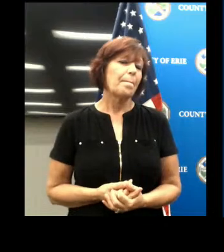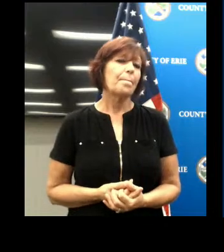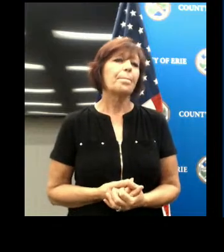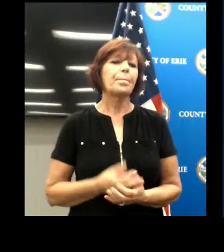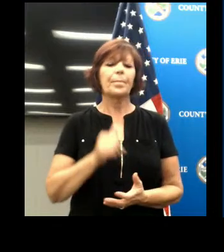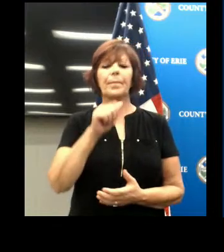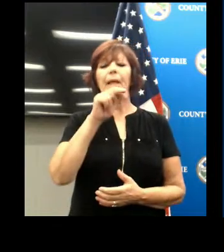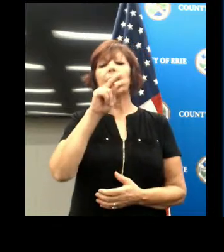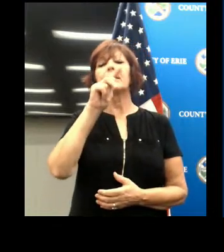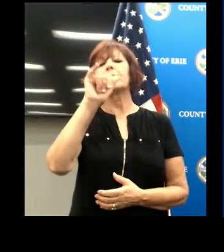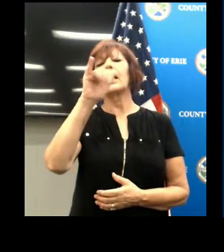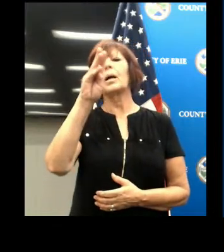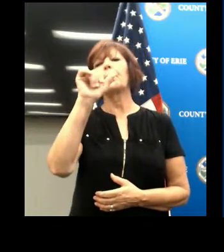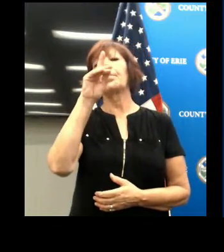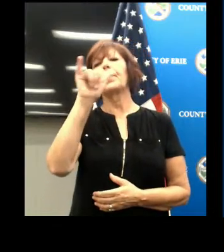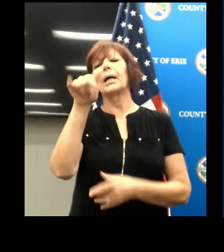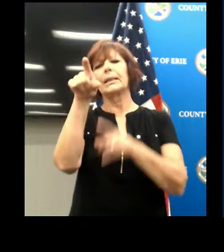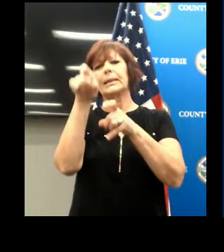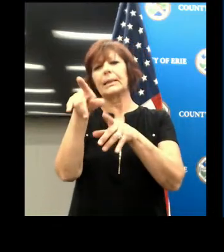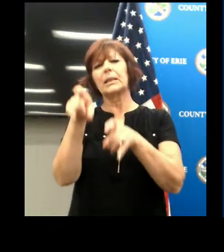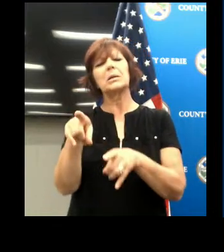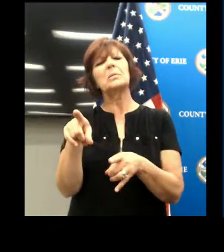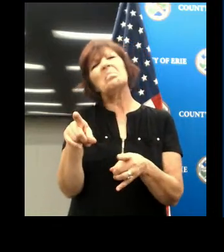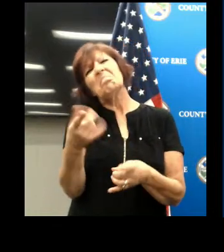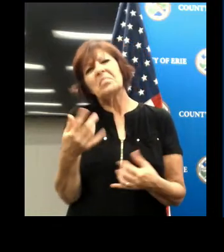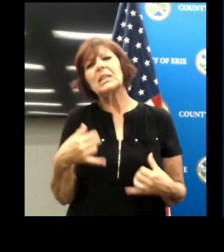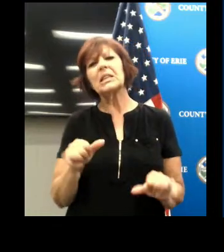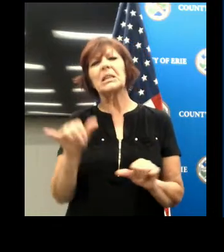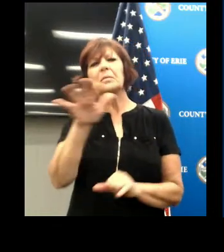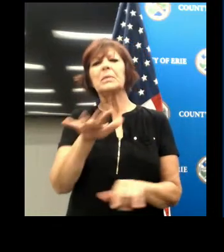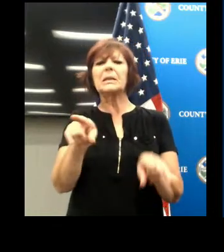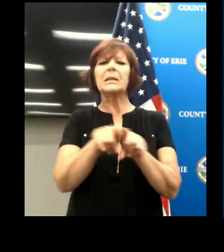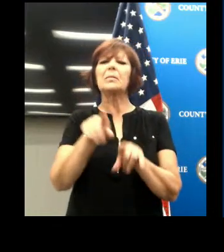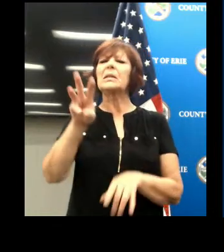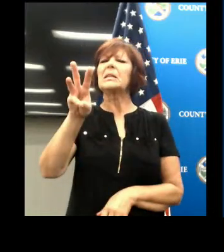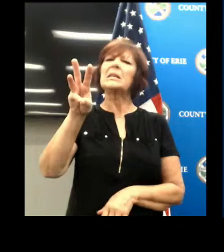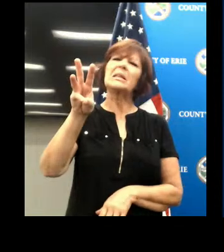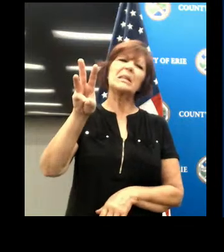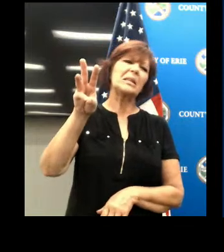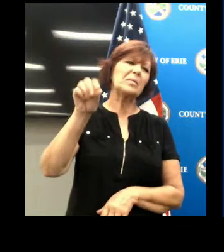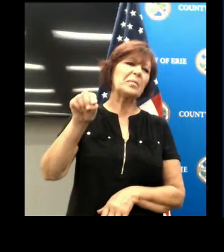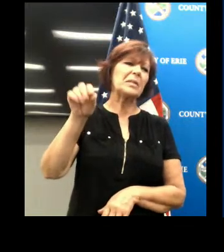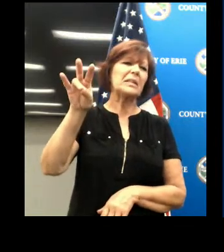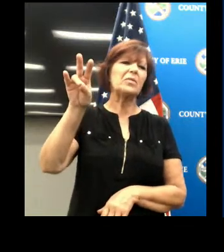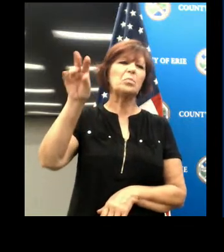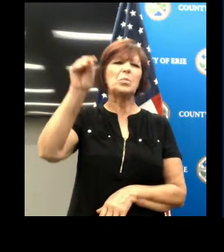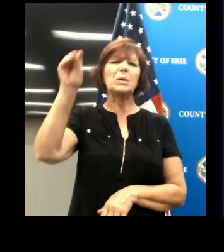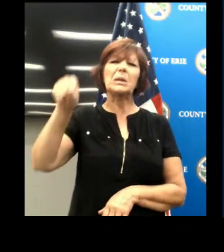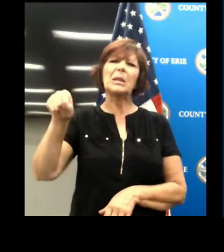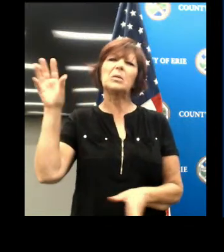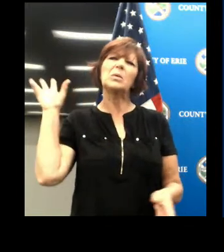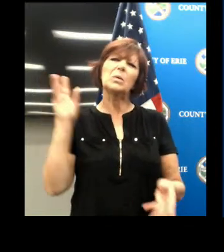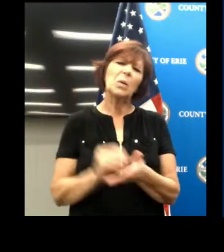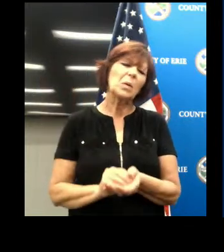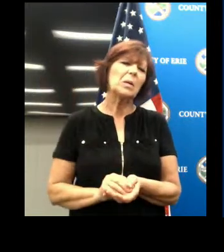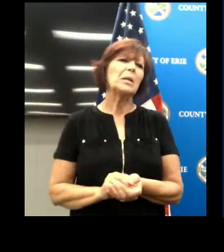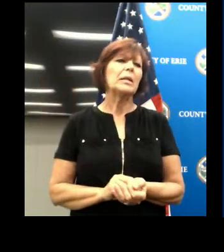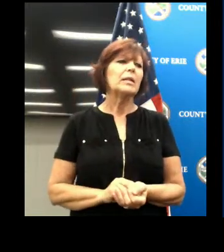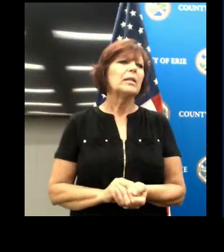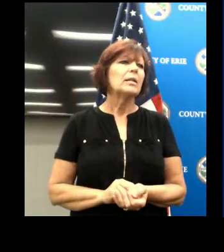Antibody testing, it's still holding about the same, 6.7% total since we started doing antibody testing,